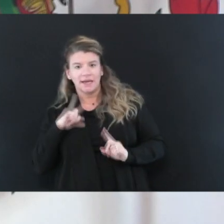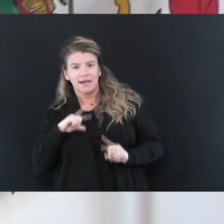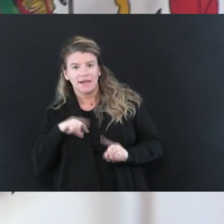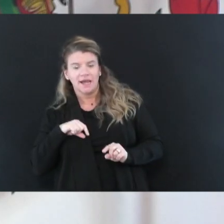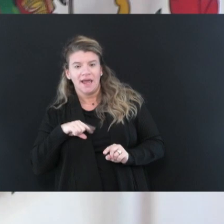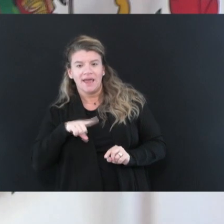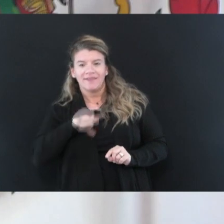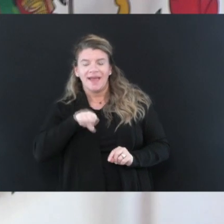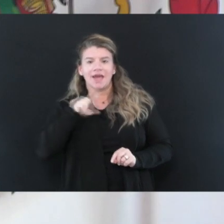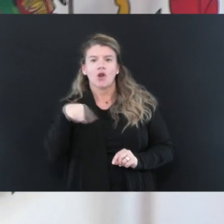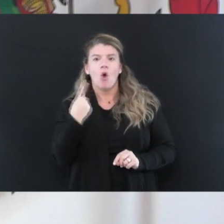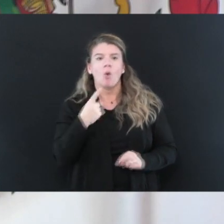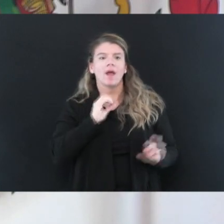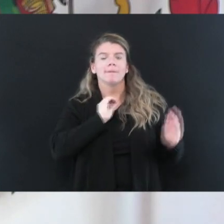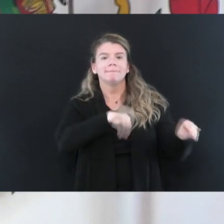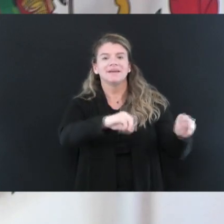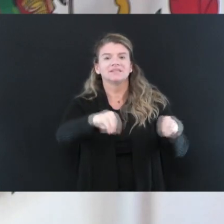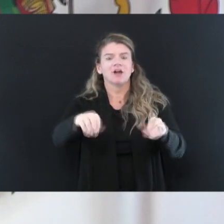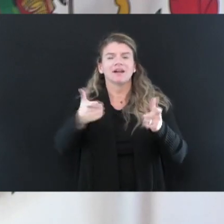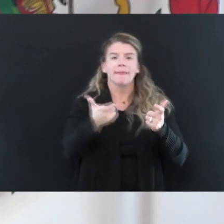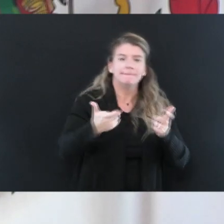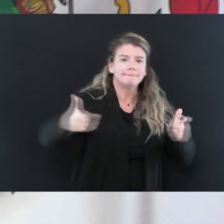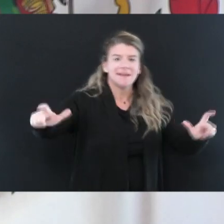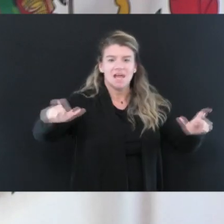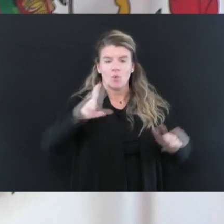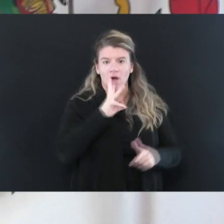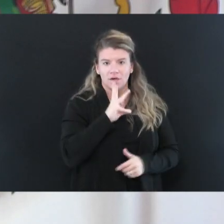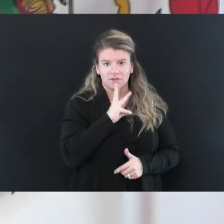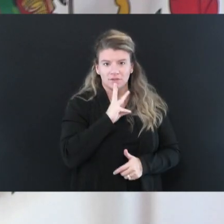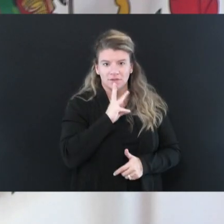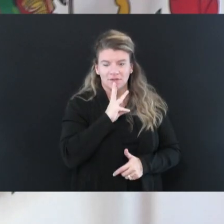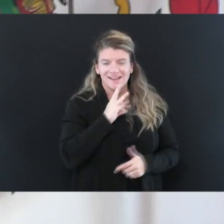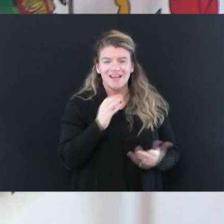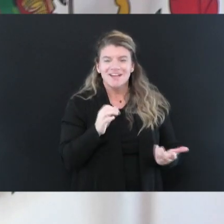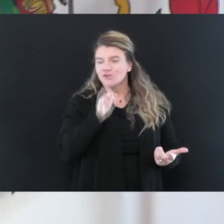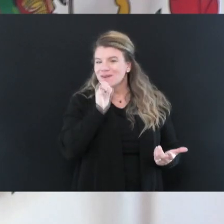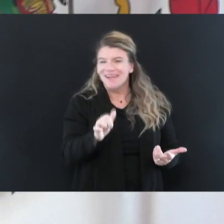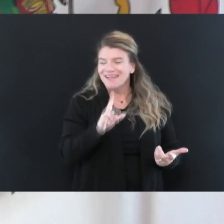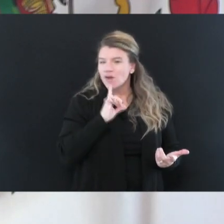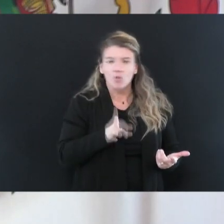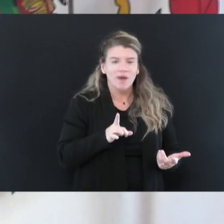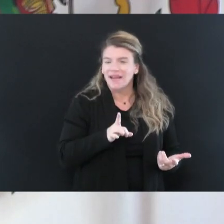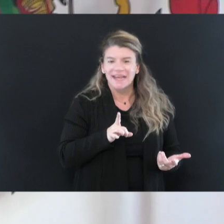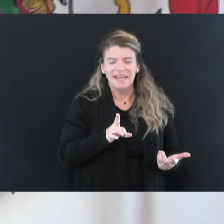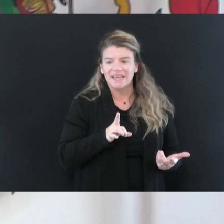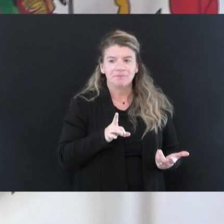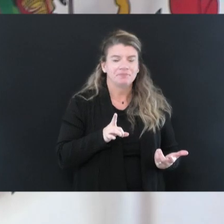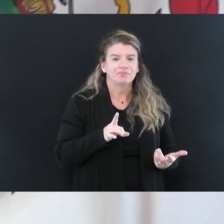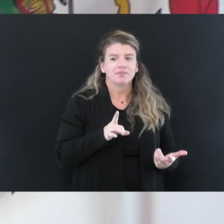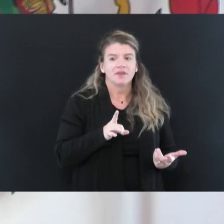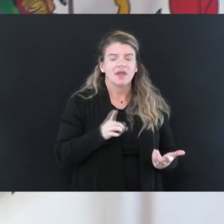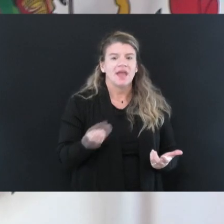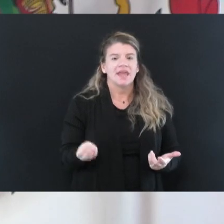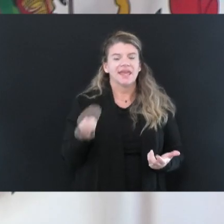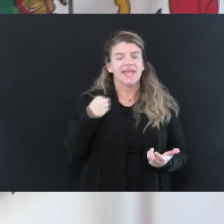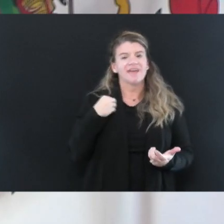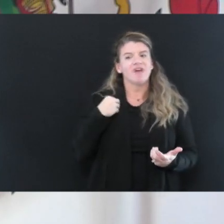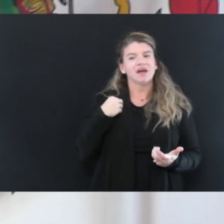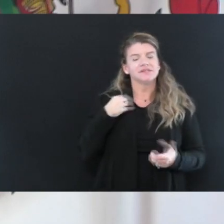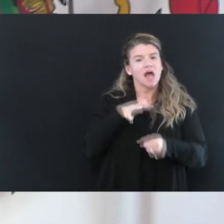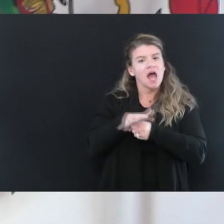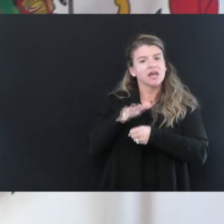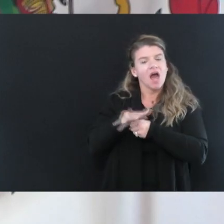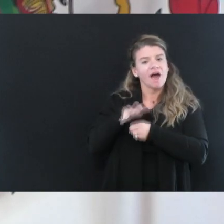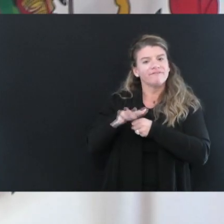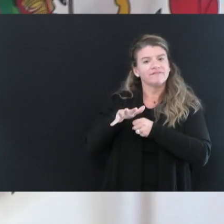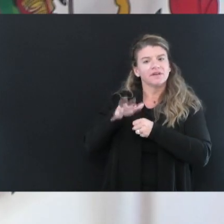stocked in the bigger pools of water. And so it doesn't really give us trout stocking throughout all